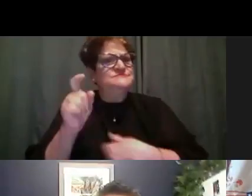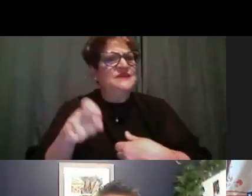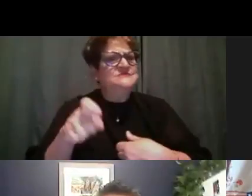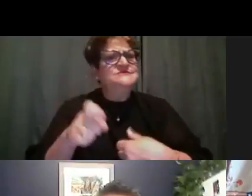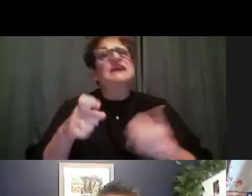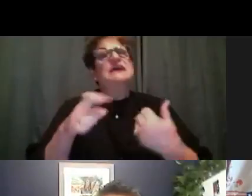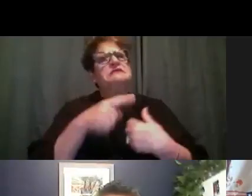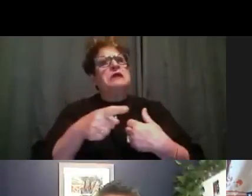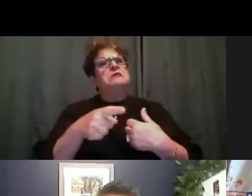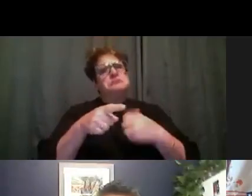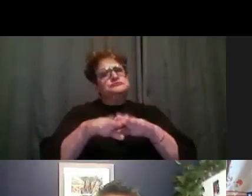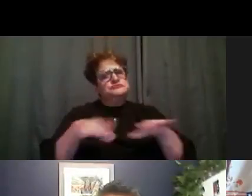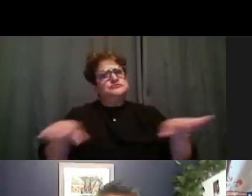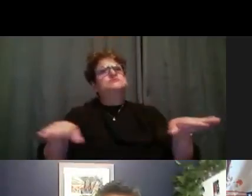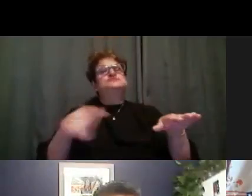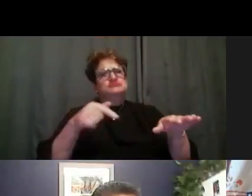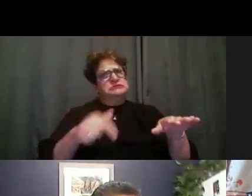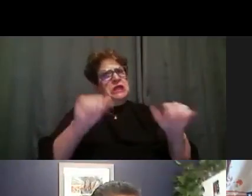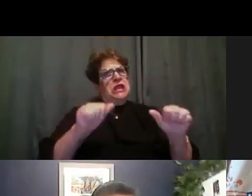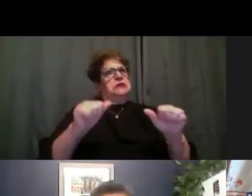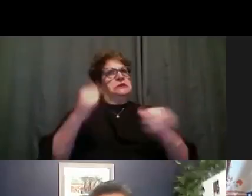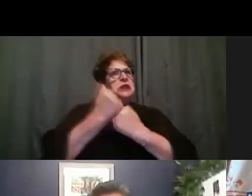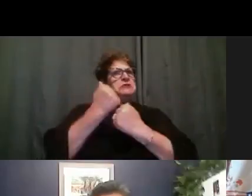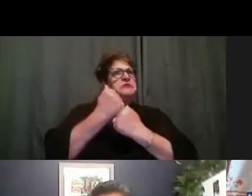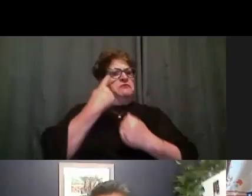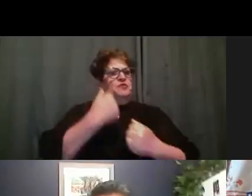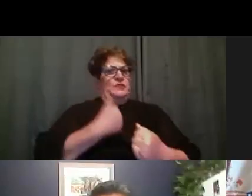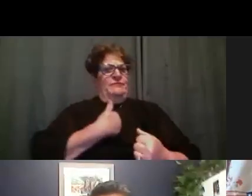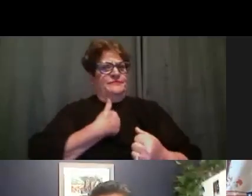become advocates and